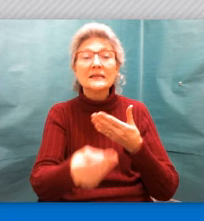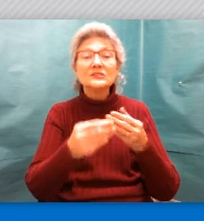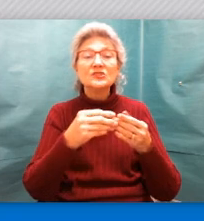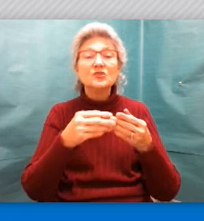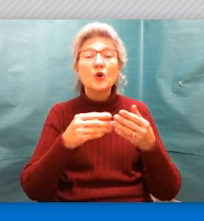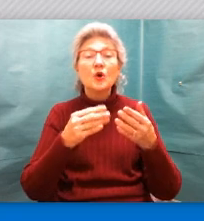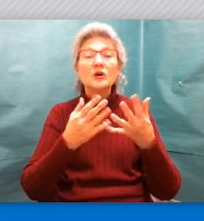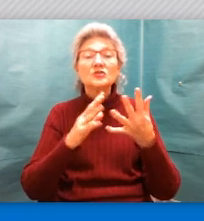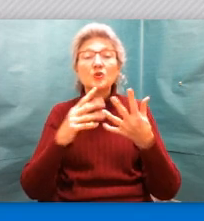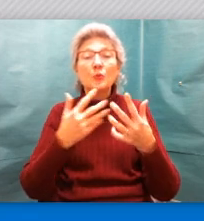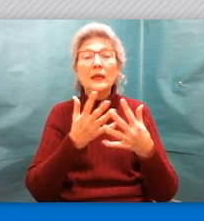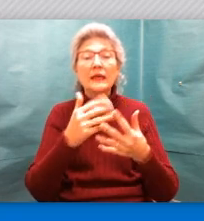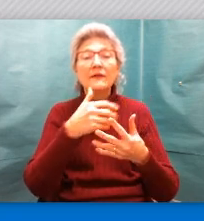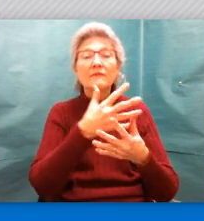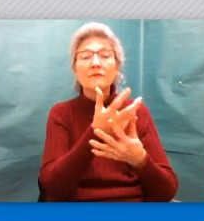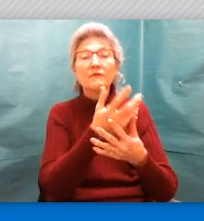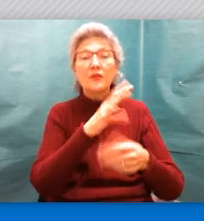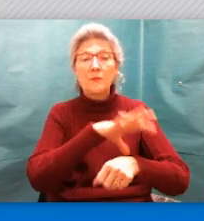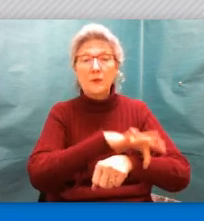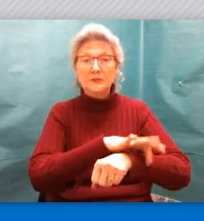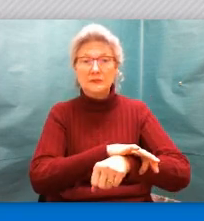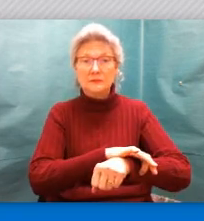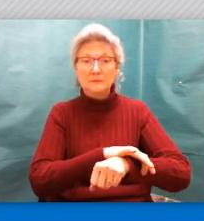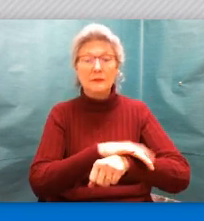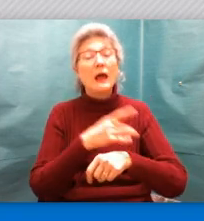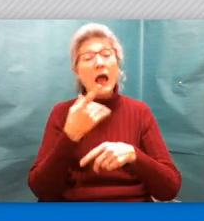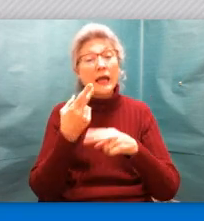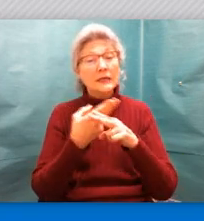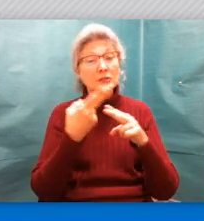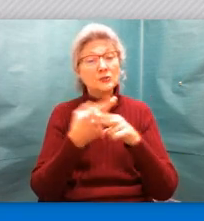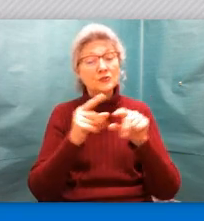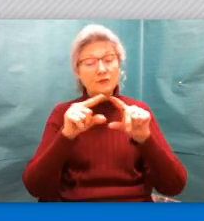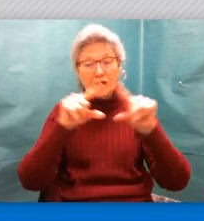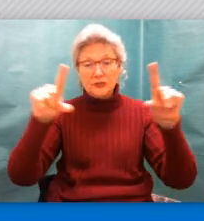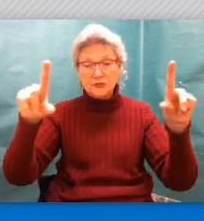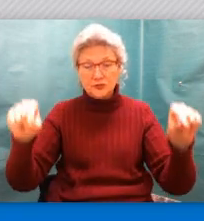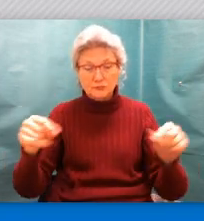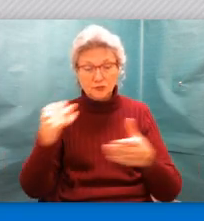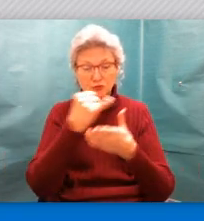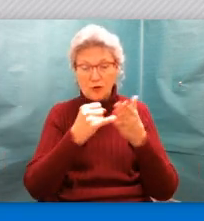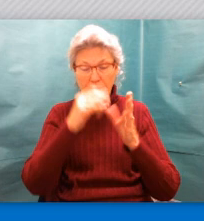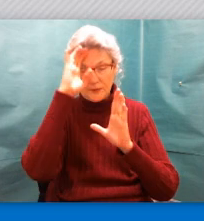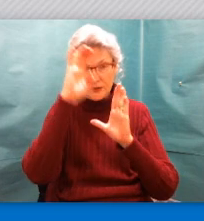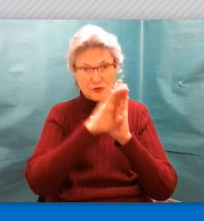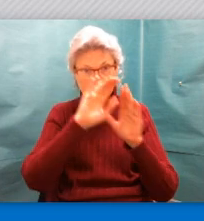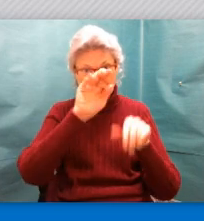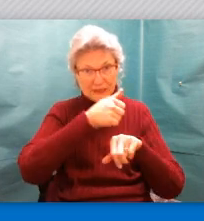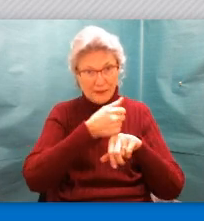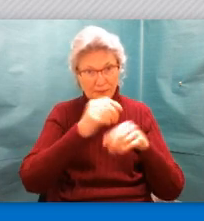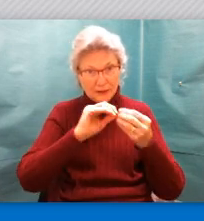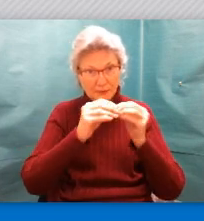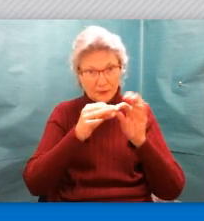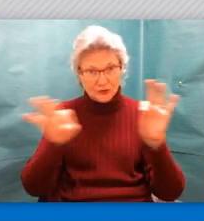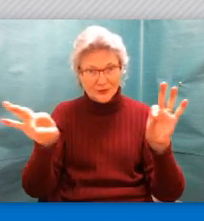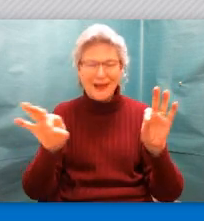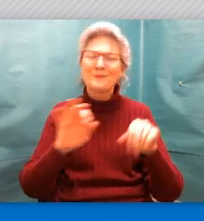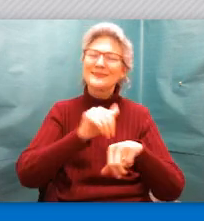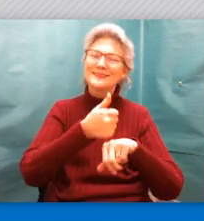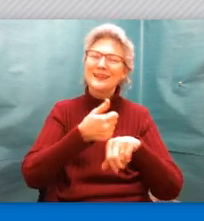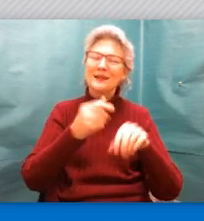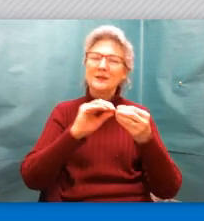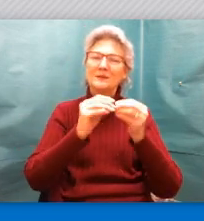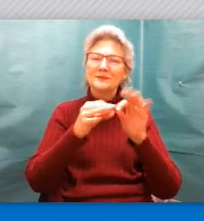help me solve. I could use fraction strips, I could draw a picture, I could set up an equation. I'm going to set up an